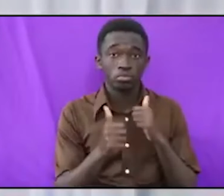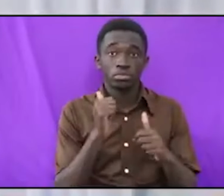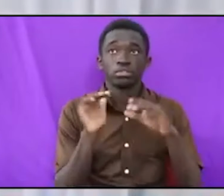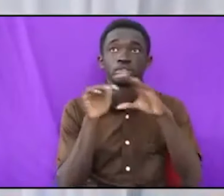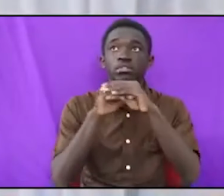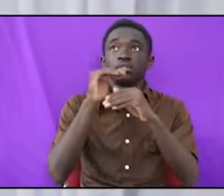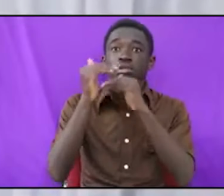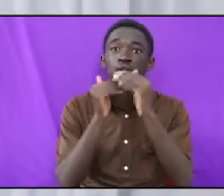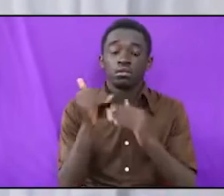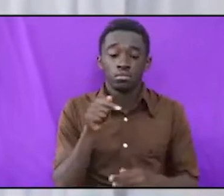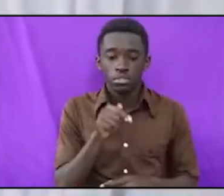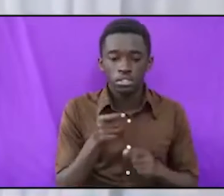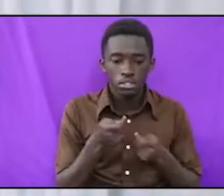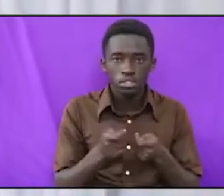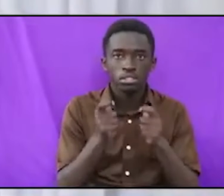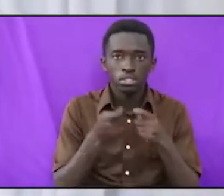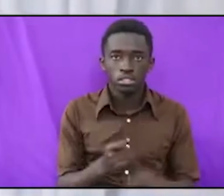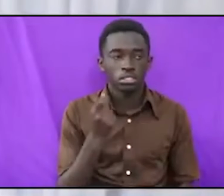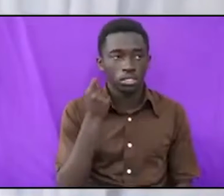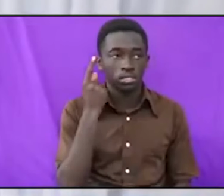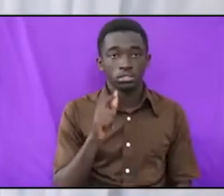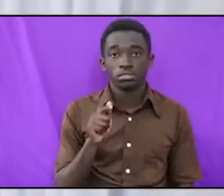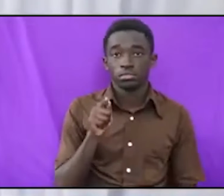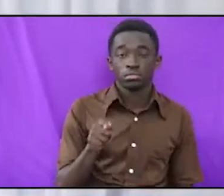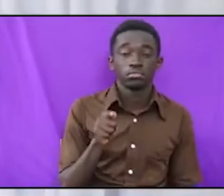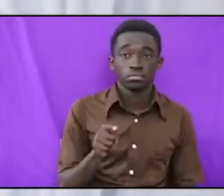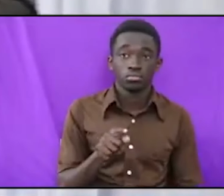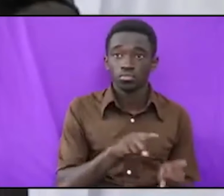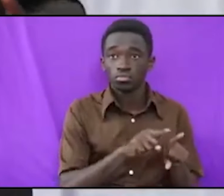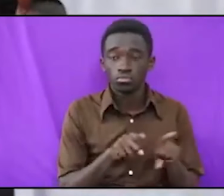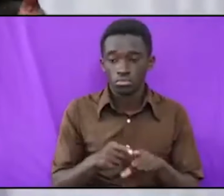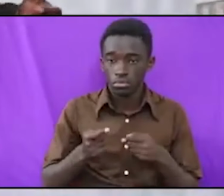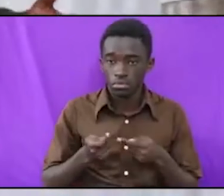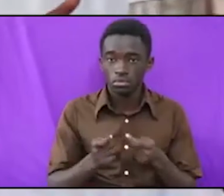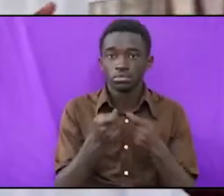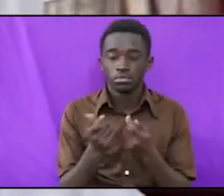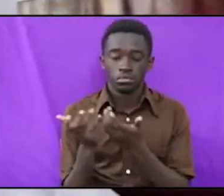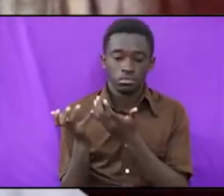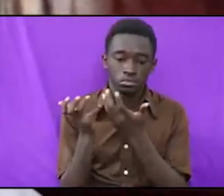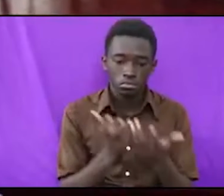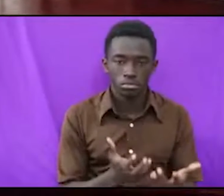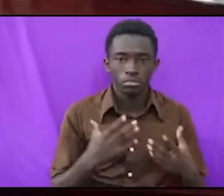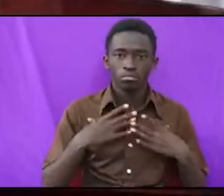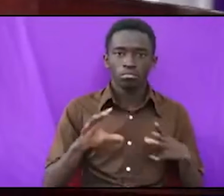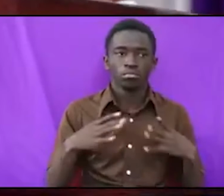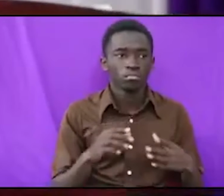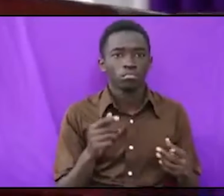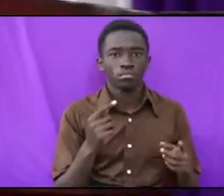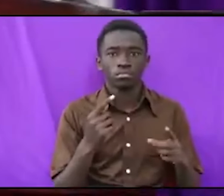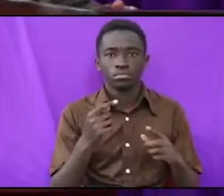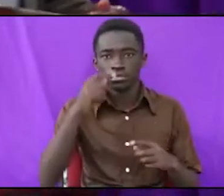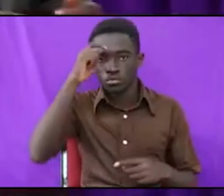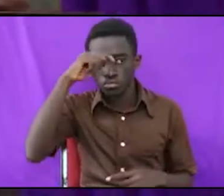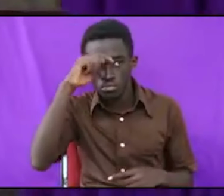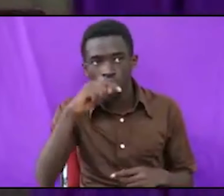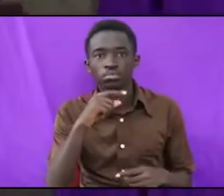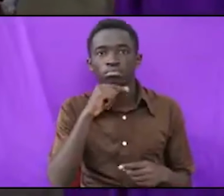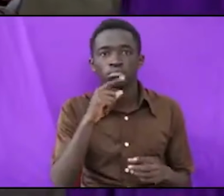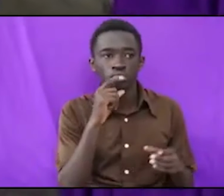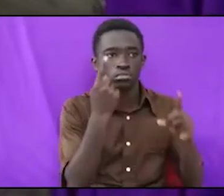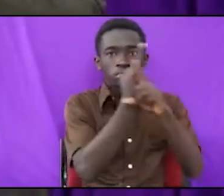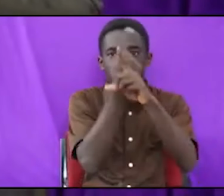so he's trying to understand this. And again, they tried to bring in the magicians and everybody else, and they